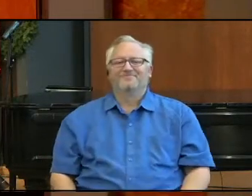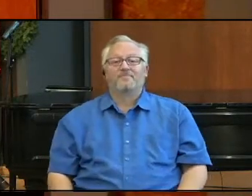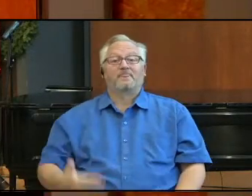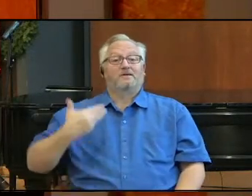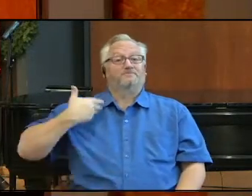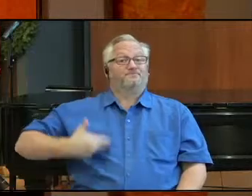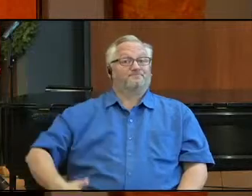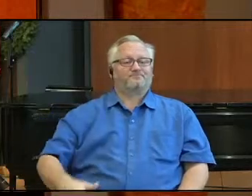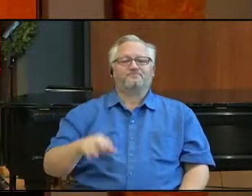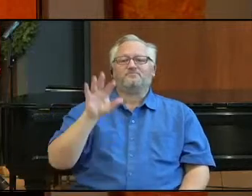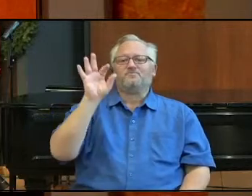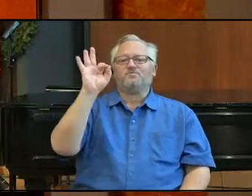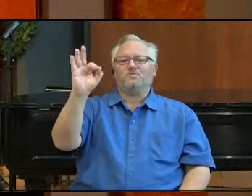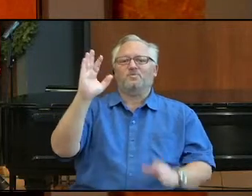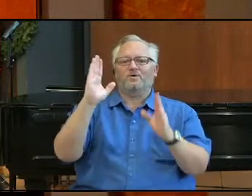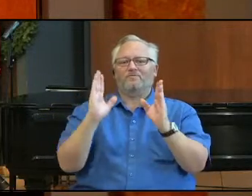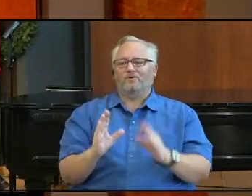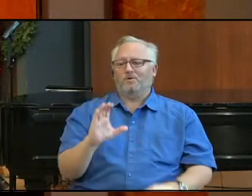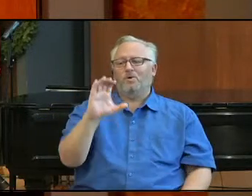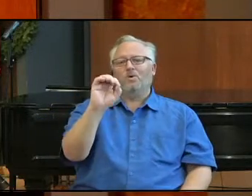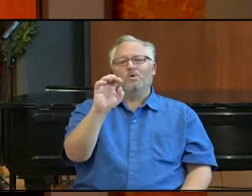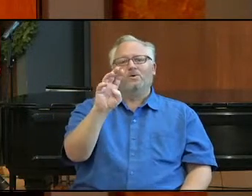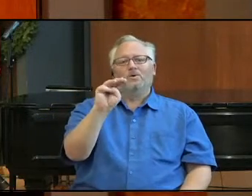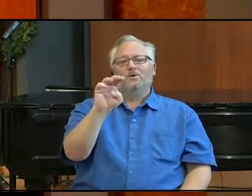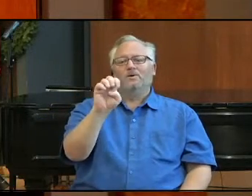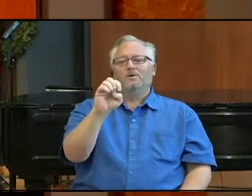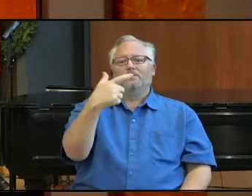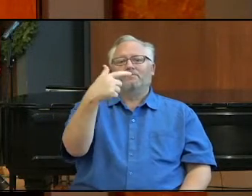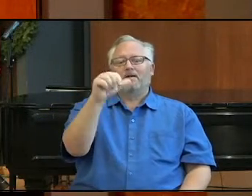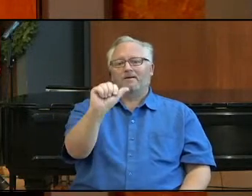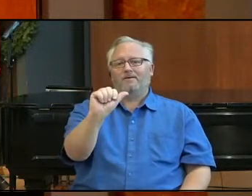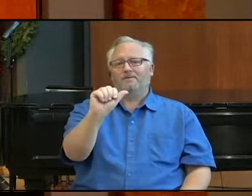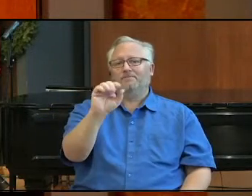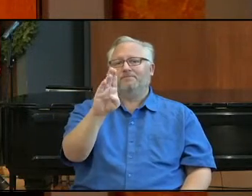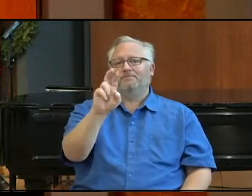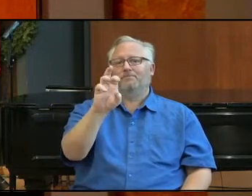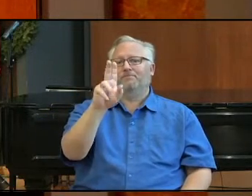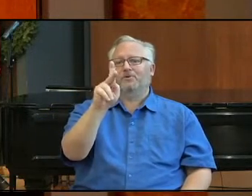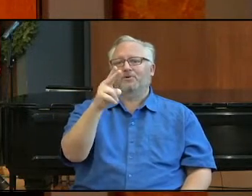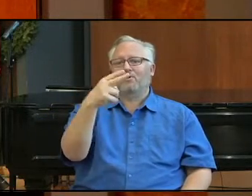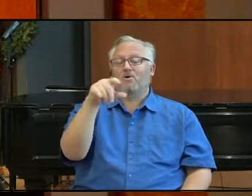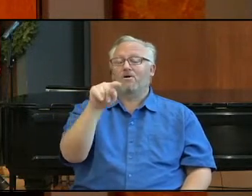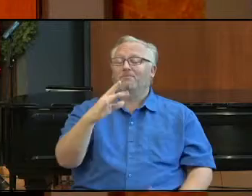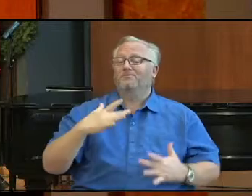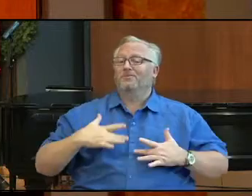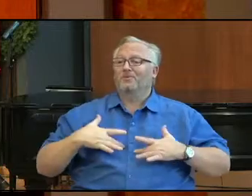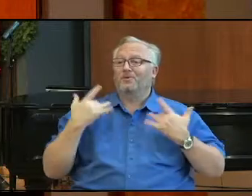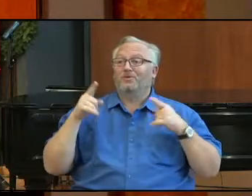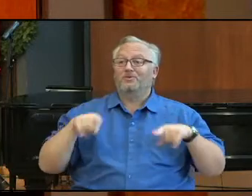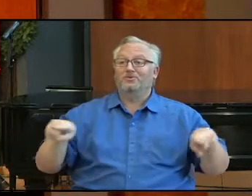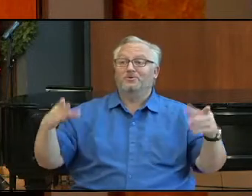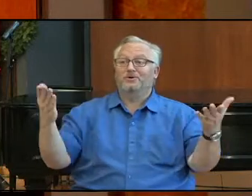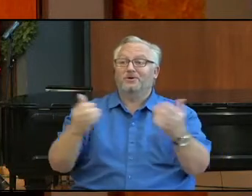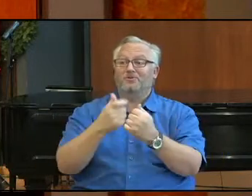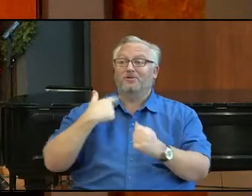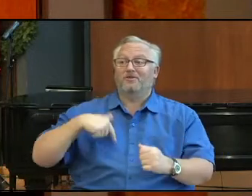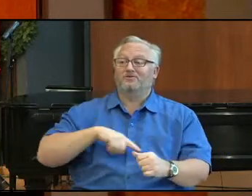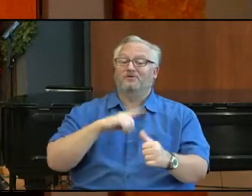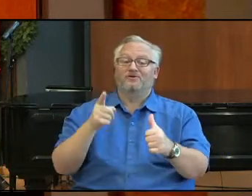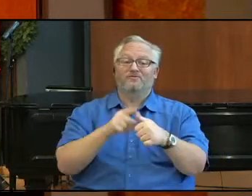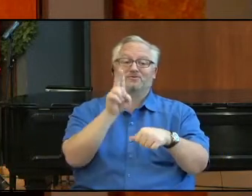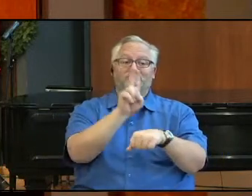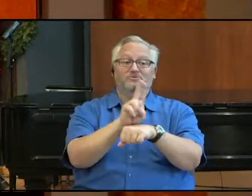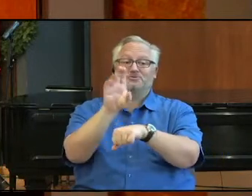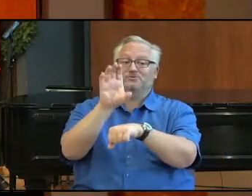I'm the Reverend Omega Burkhart. I'm so glad that you are here today with us at the First Unitarian Universalist Church of San Diego.